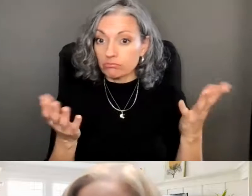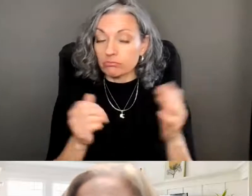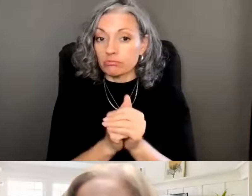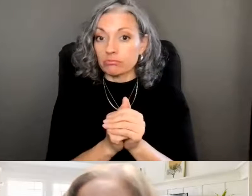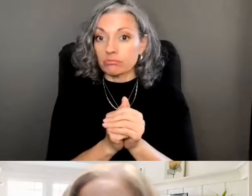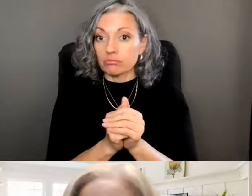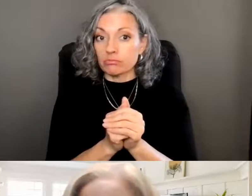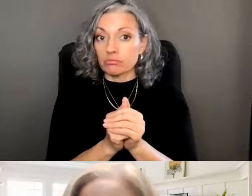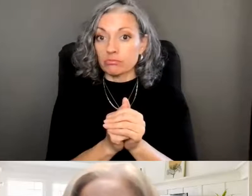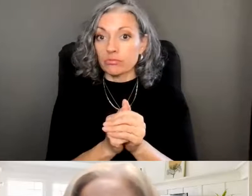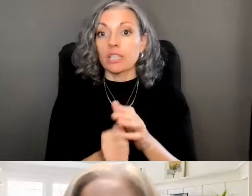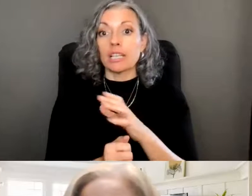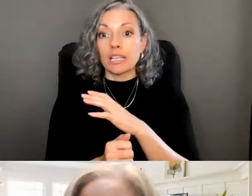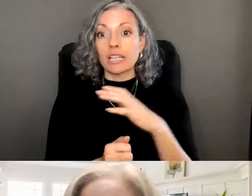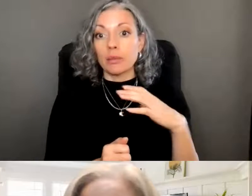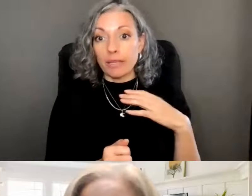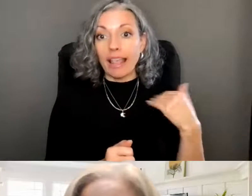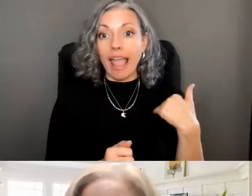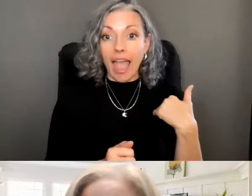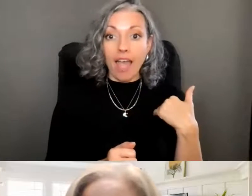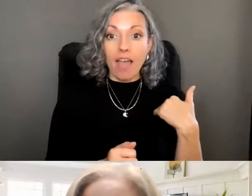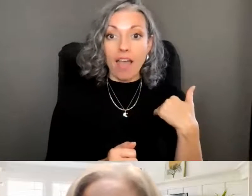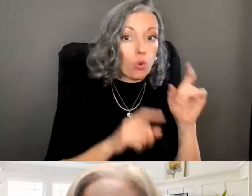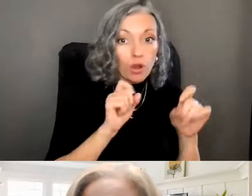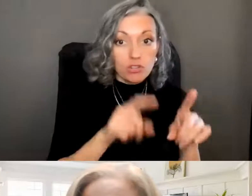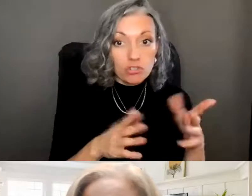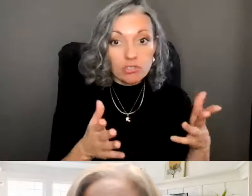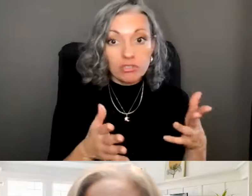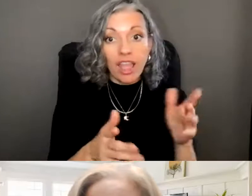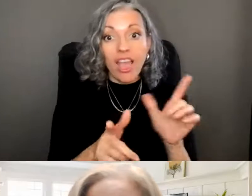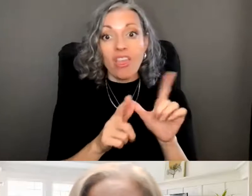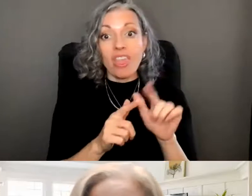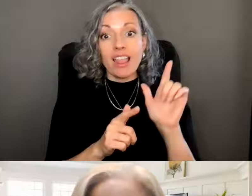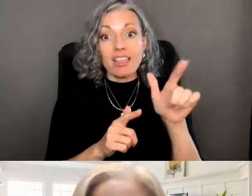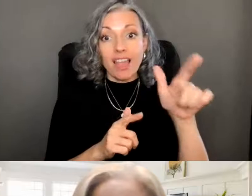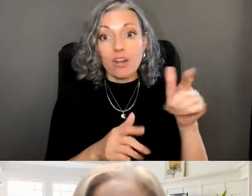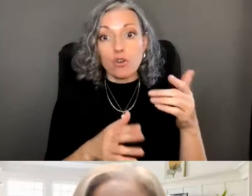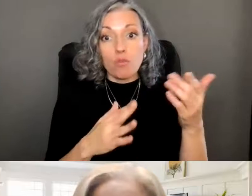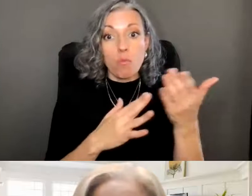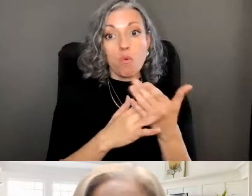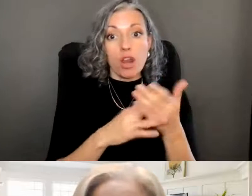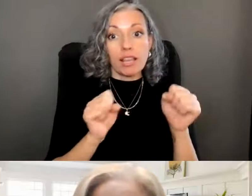have questions or comments for Dr. Galy, and then we can do the public comment and then